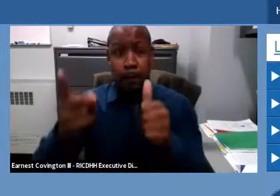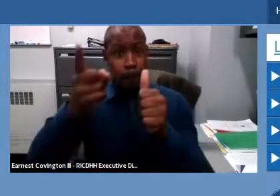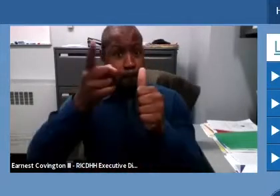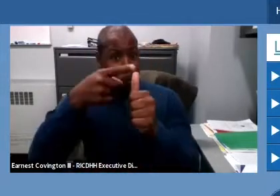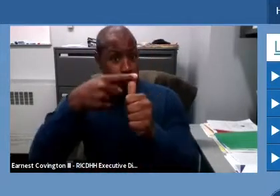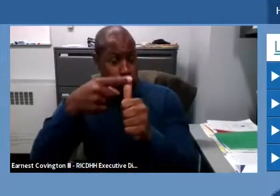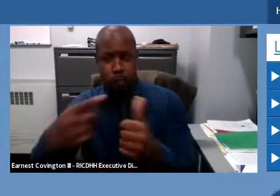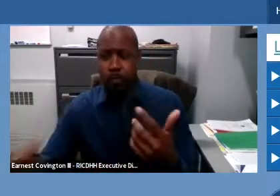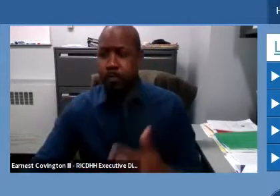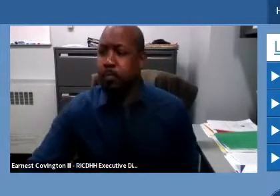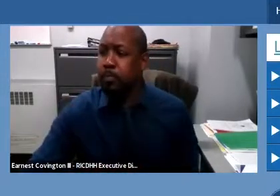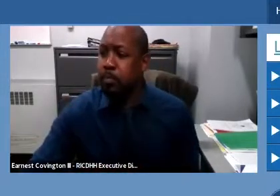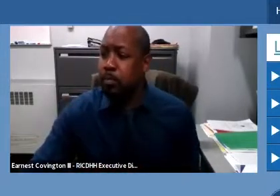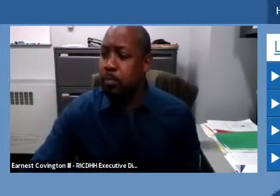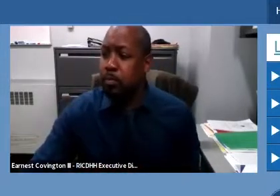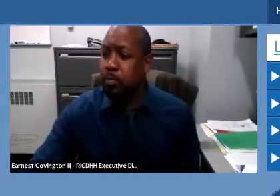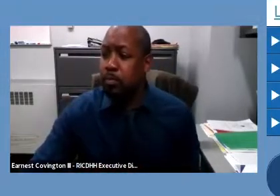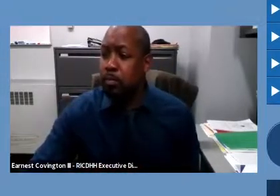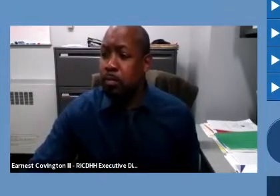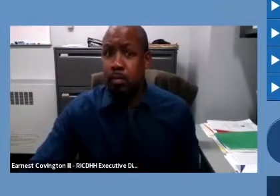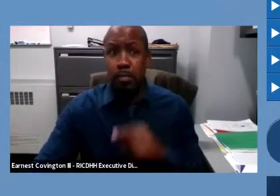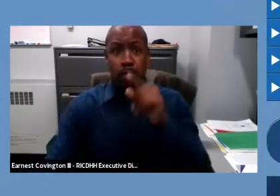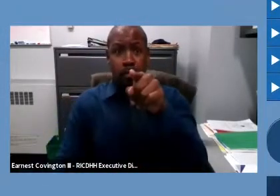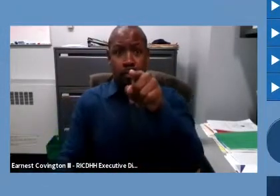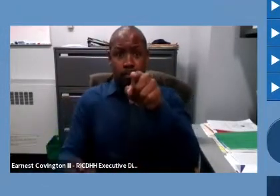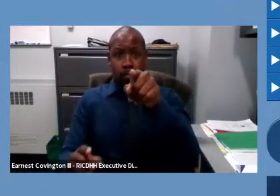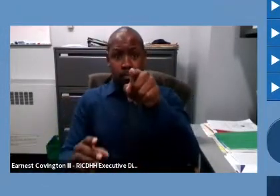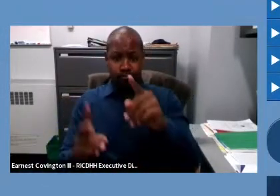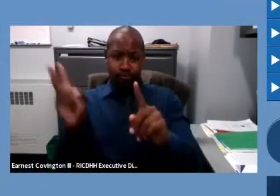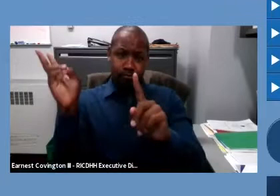you. First of all,